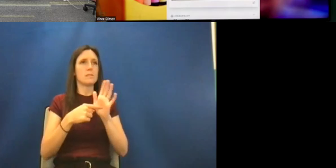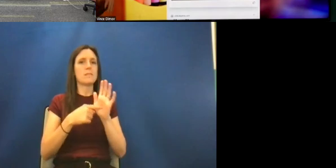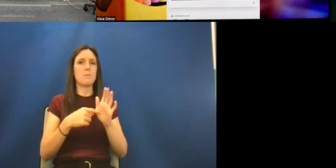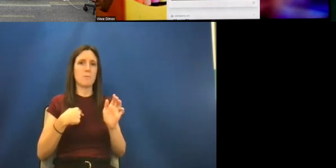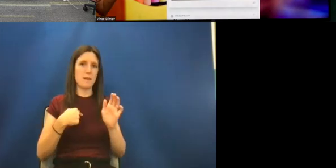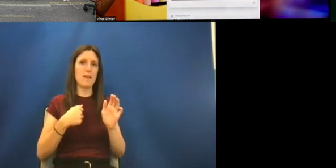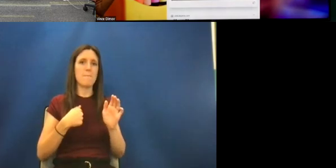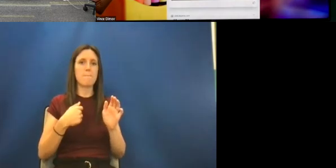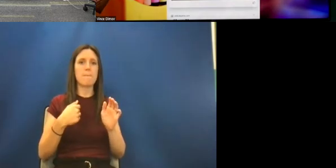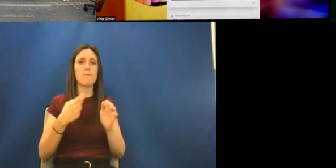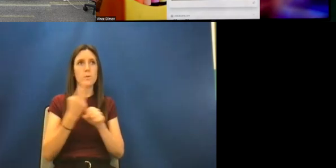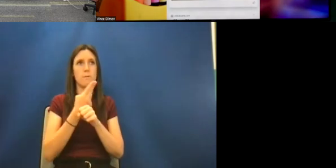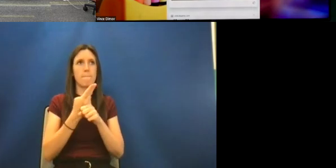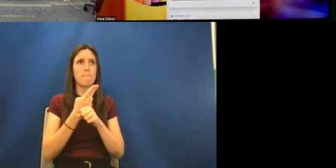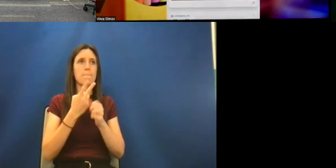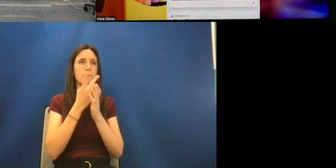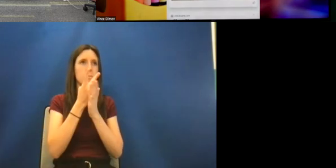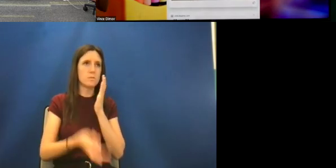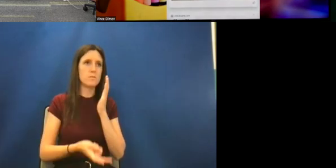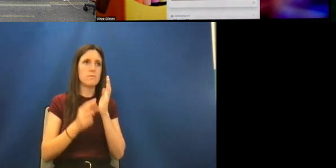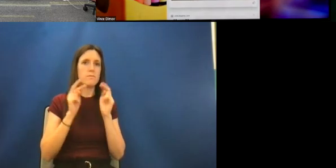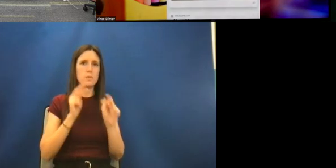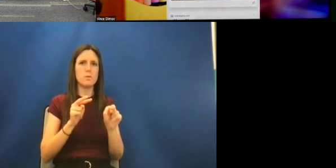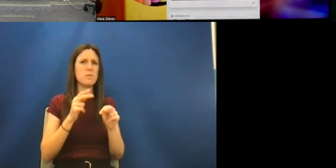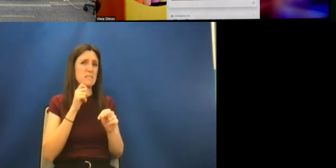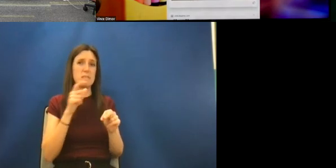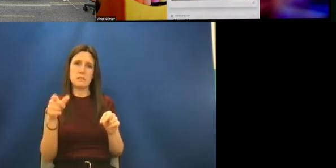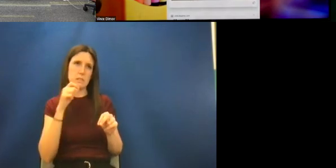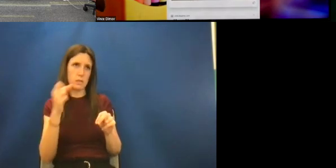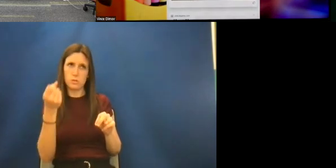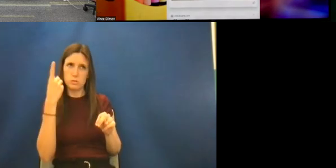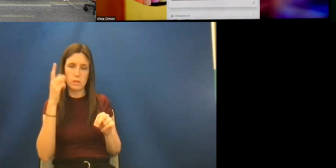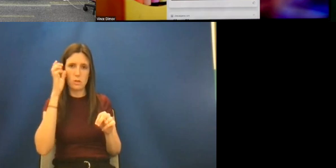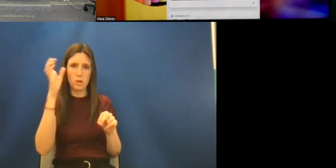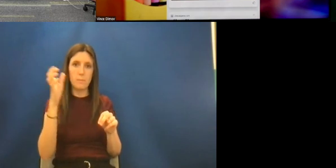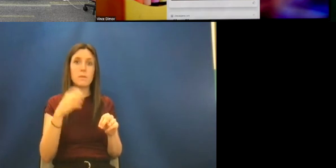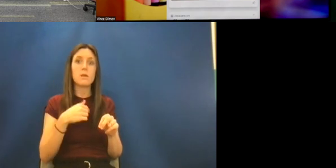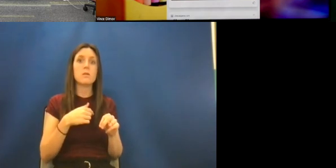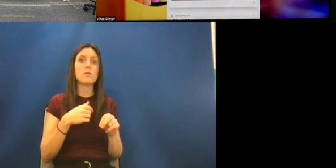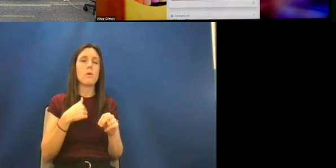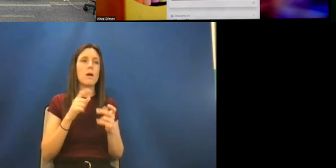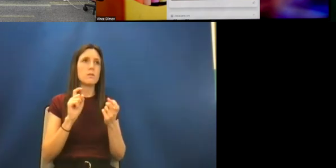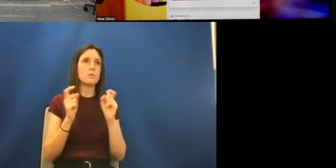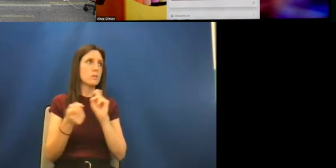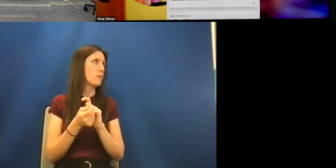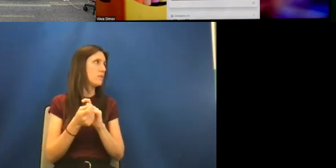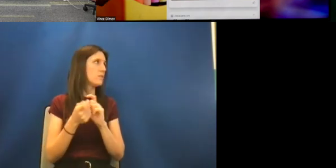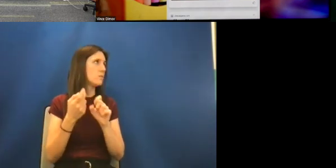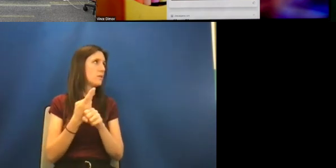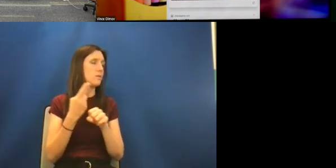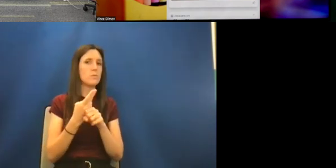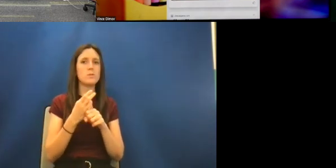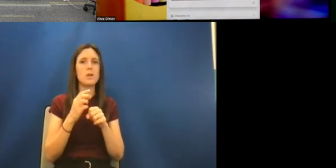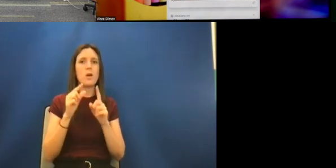with her in immersive view, and she was really struggling to understand the concept. So I switched it over and we made like a word